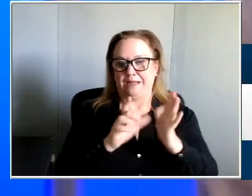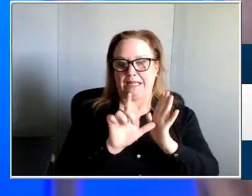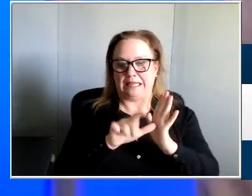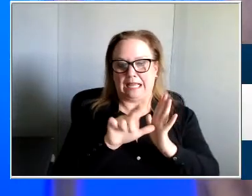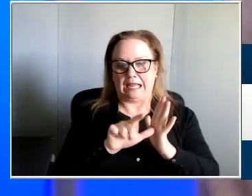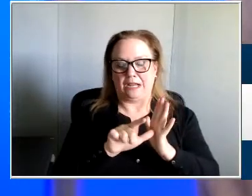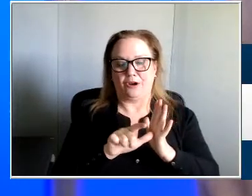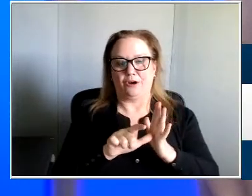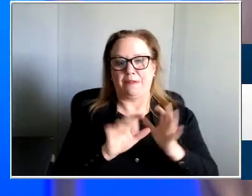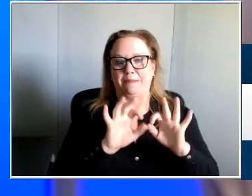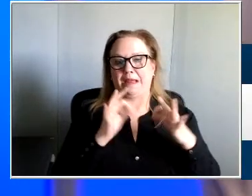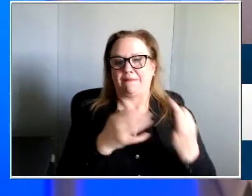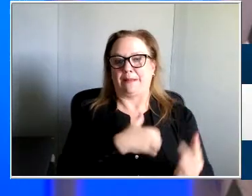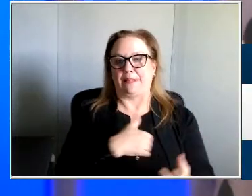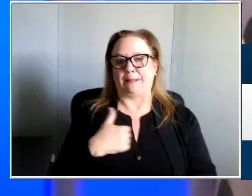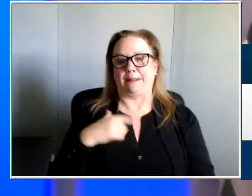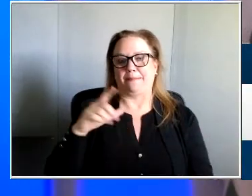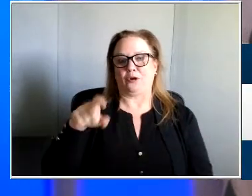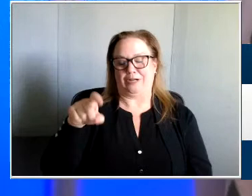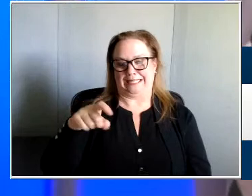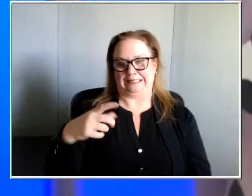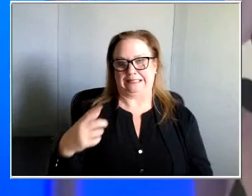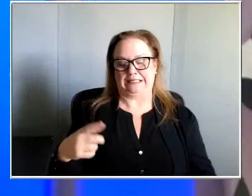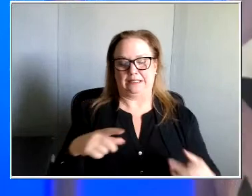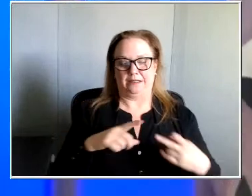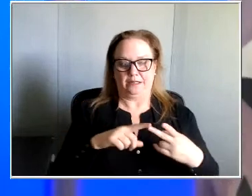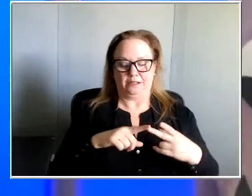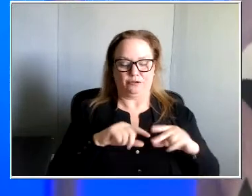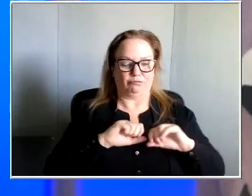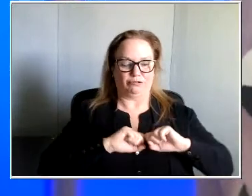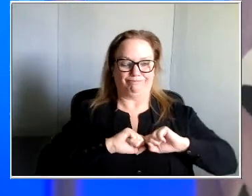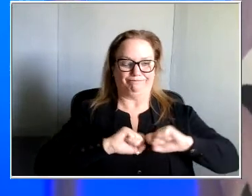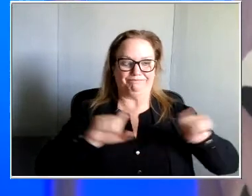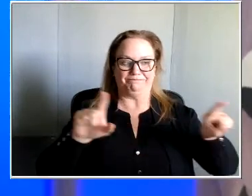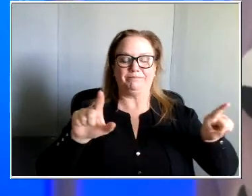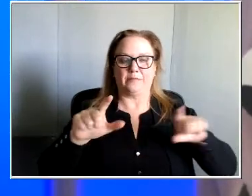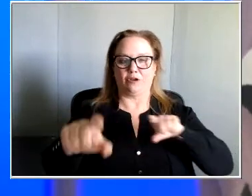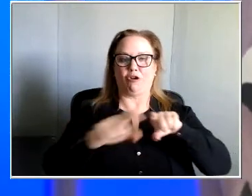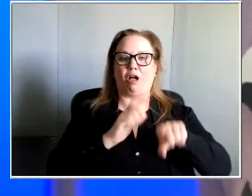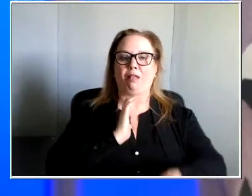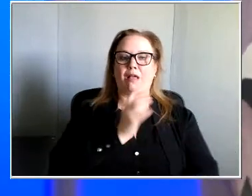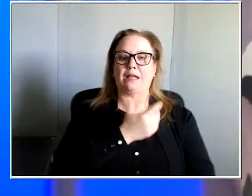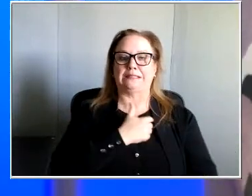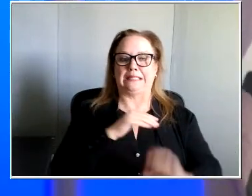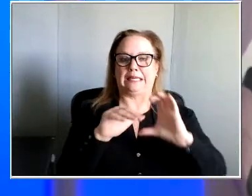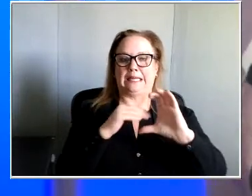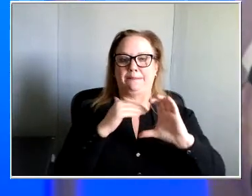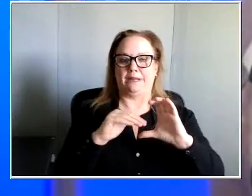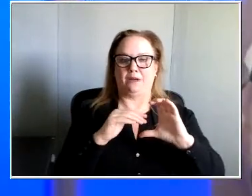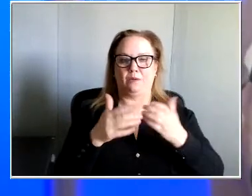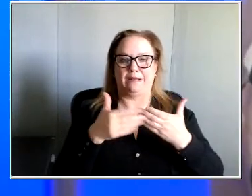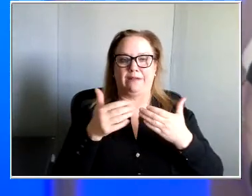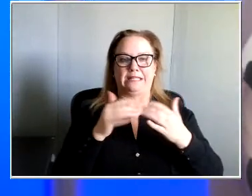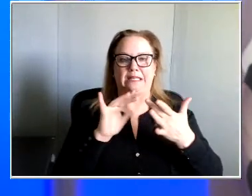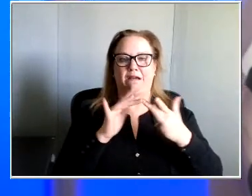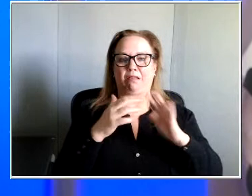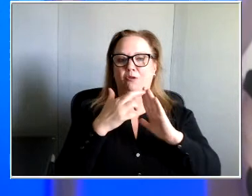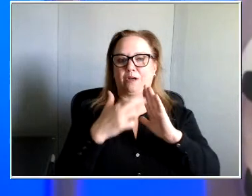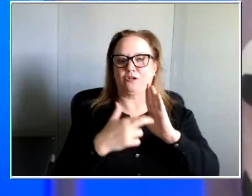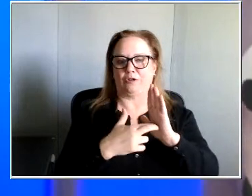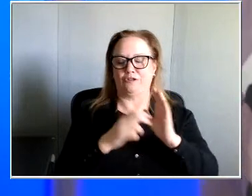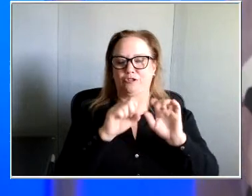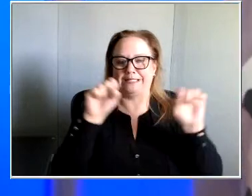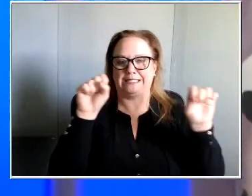family member needs it. So I would just put that out there to call us, email us. We have an easy online registration